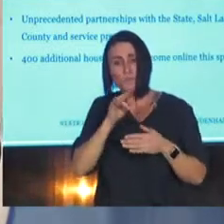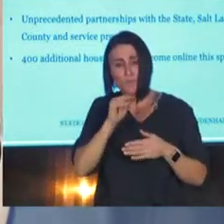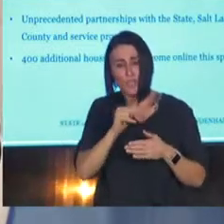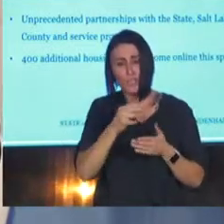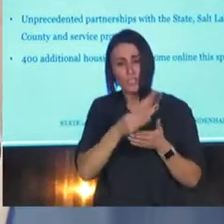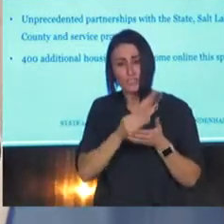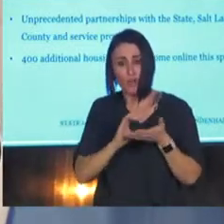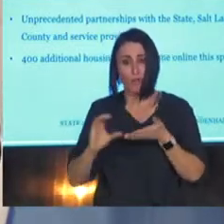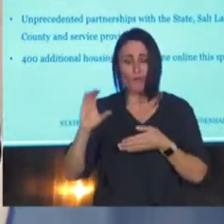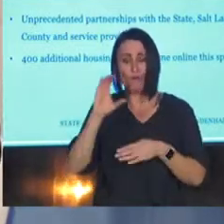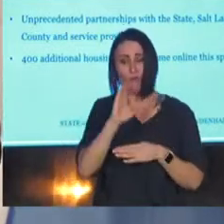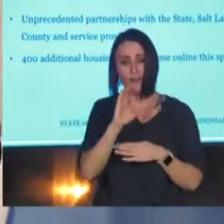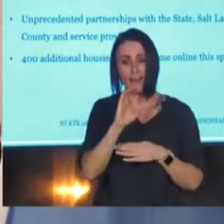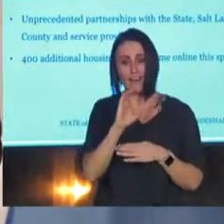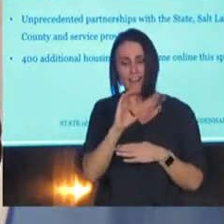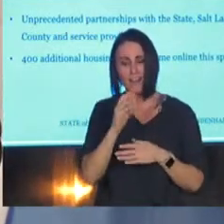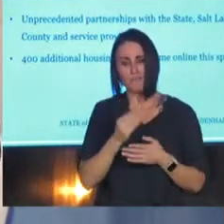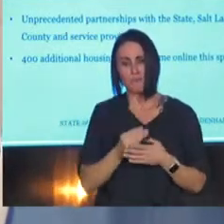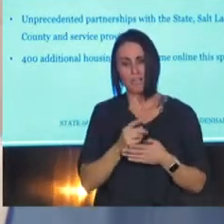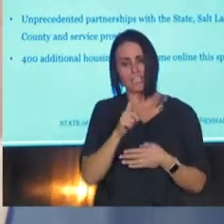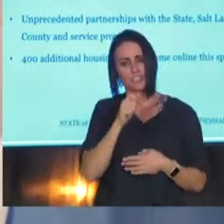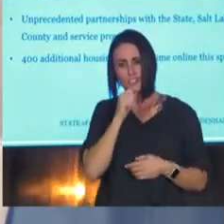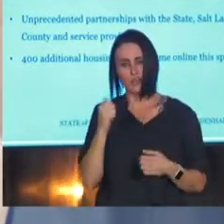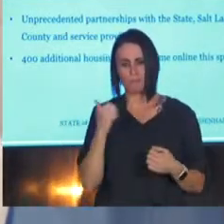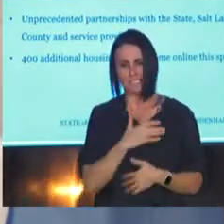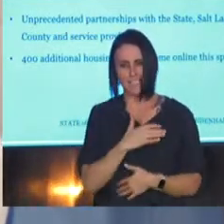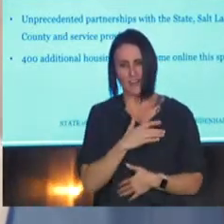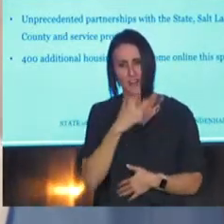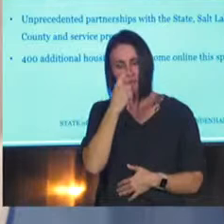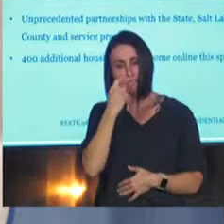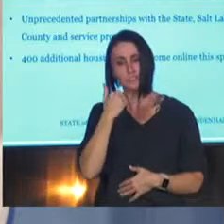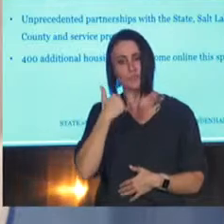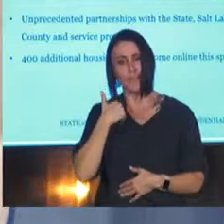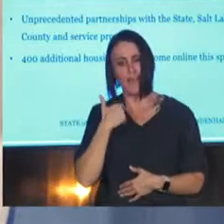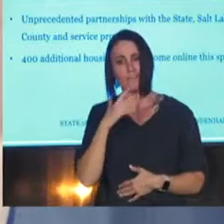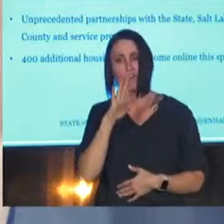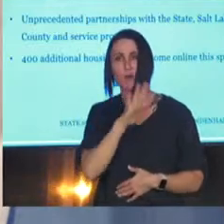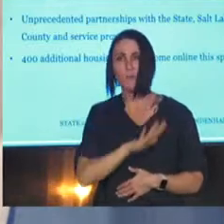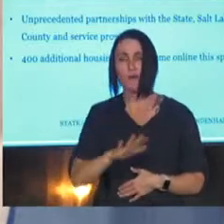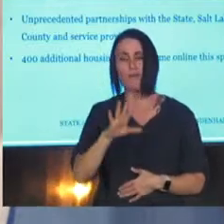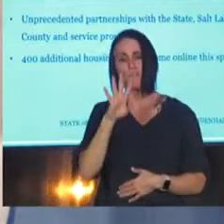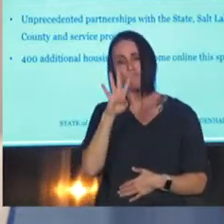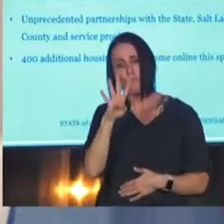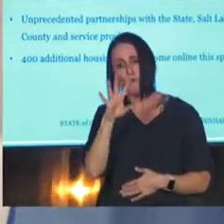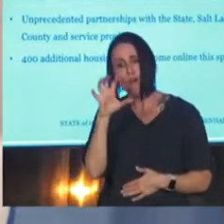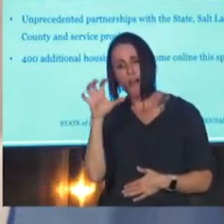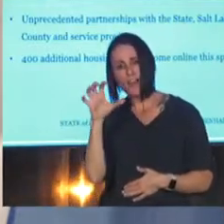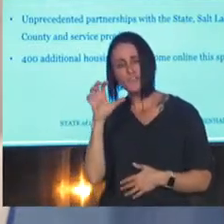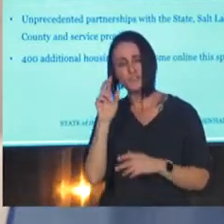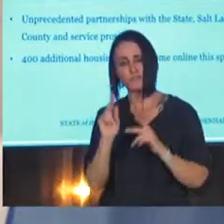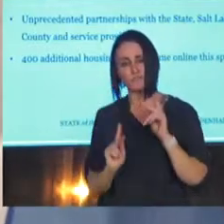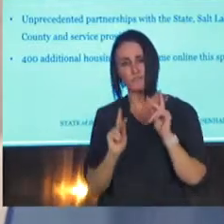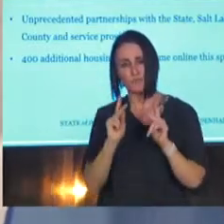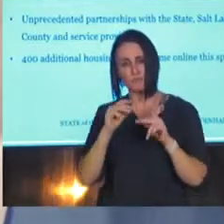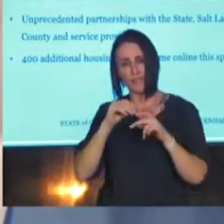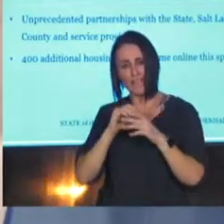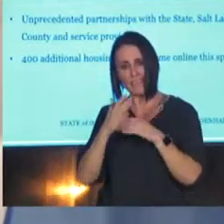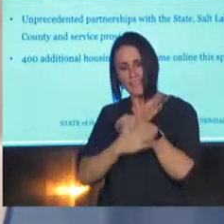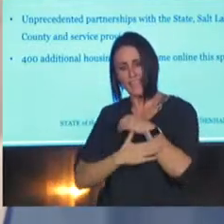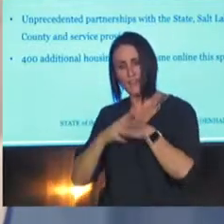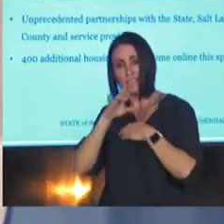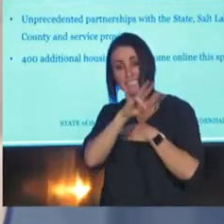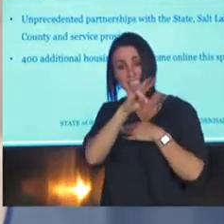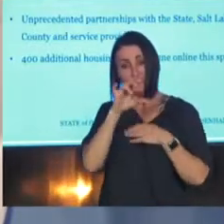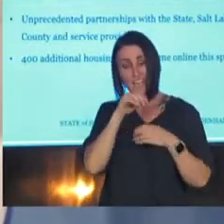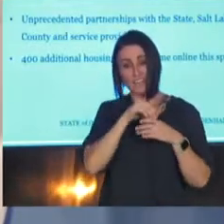state budget surplus. We should not be intimidated because we have approximately 400 individuals in our county,